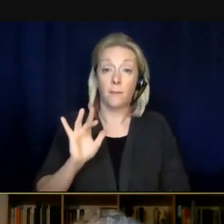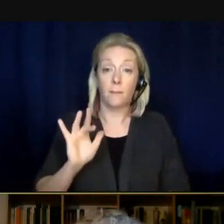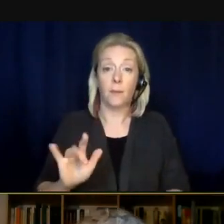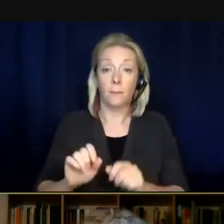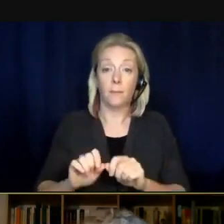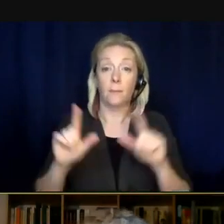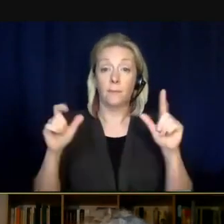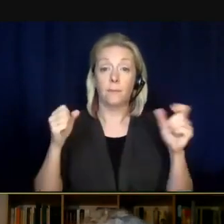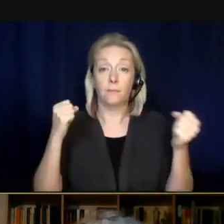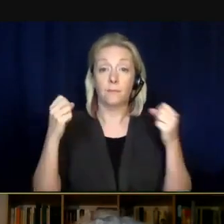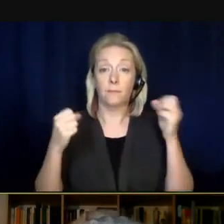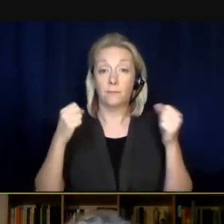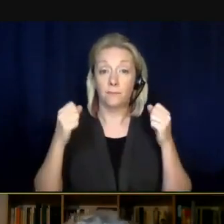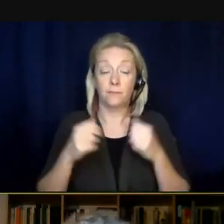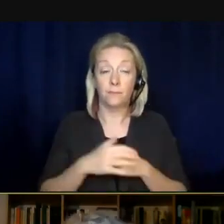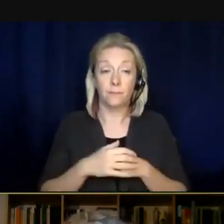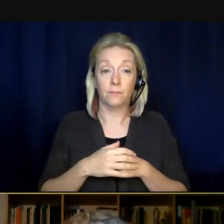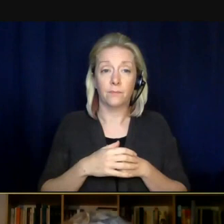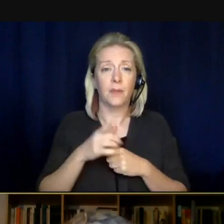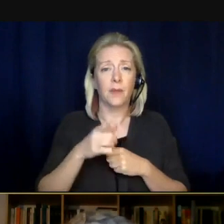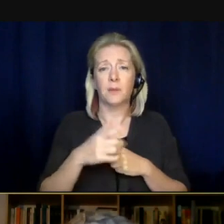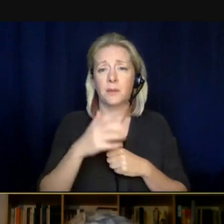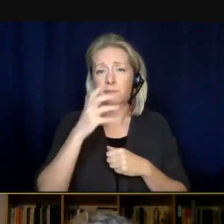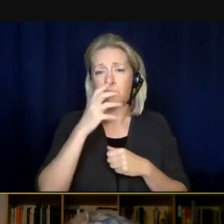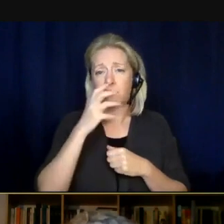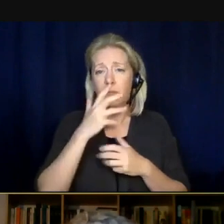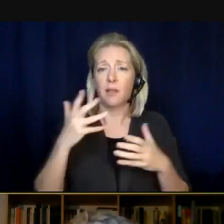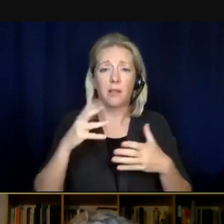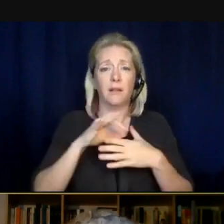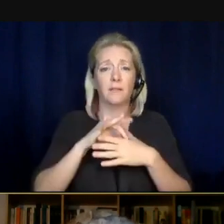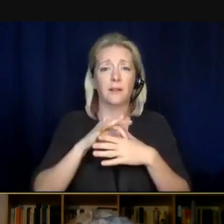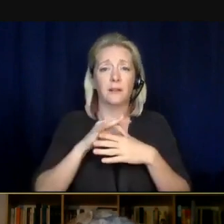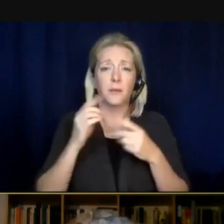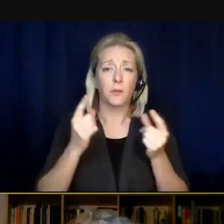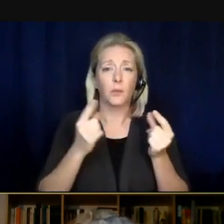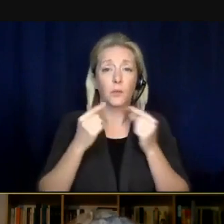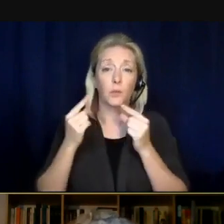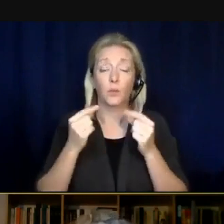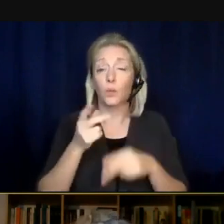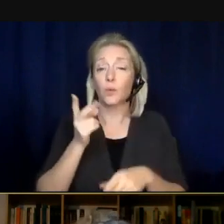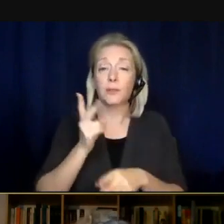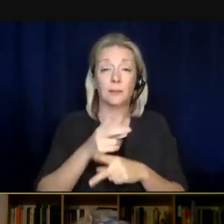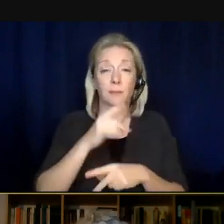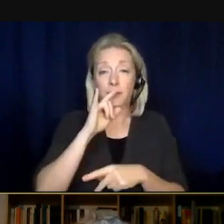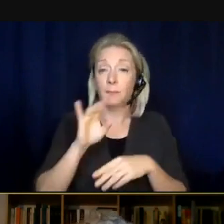I didn't want to go too far into this, but there's tons of stuff that you can do here. It'll keep your kids busy for a long time. I